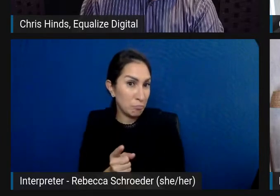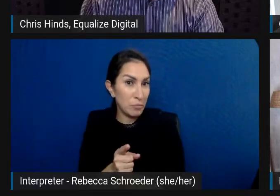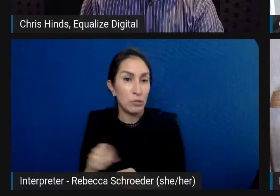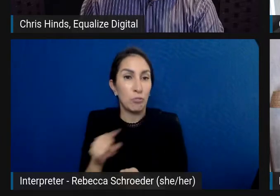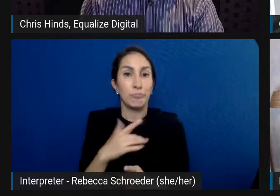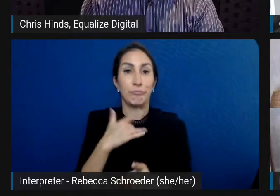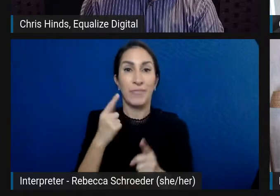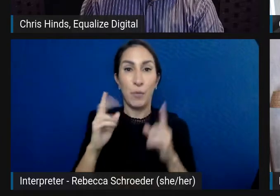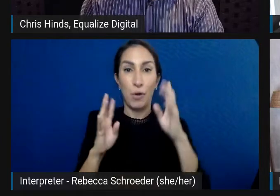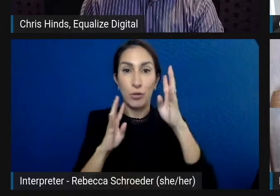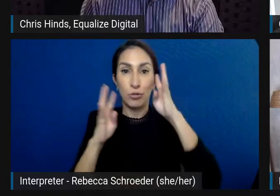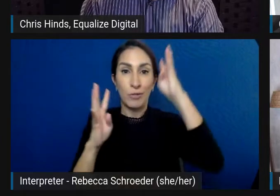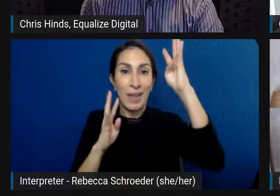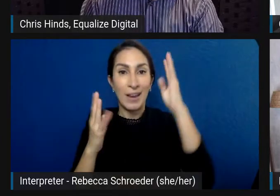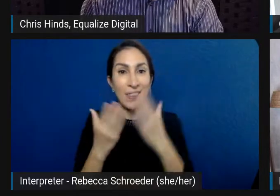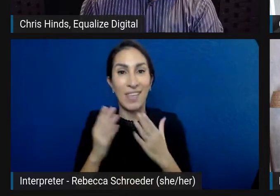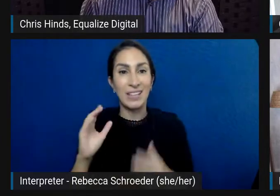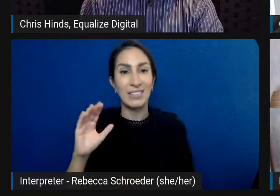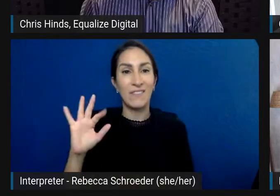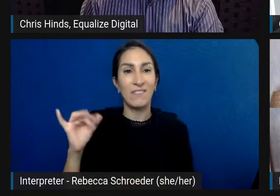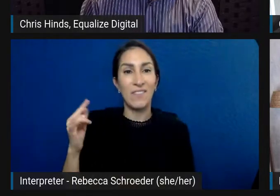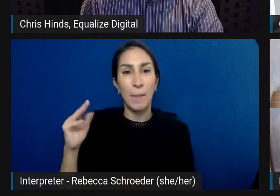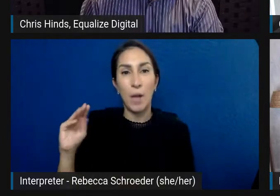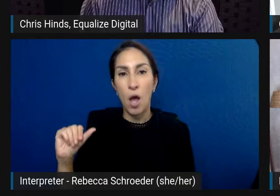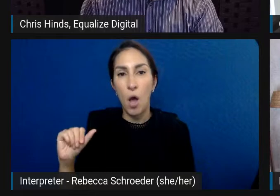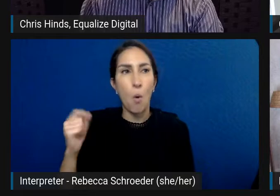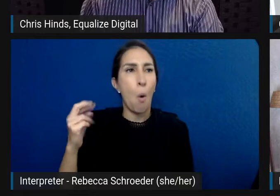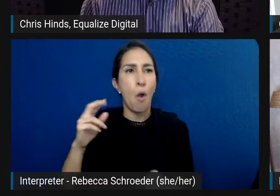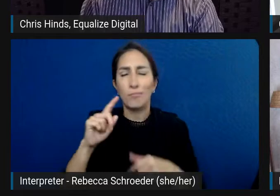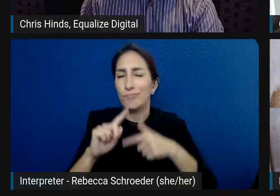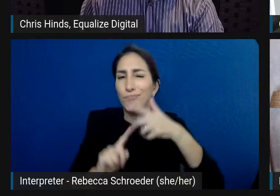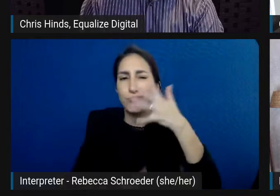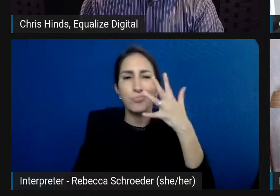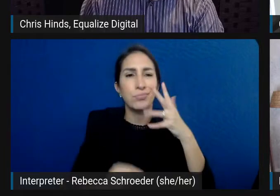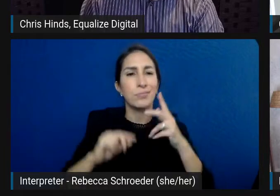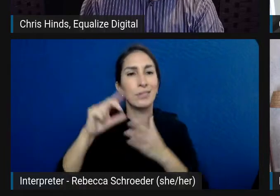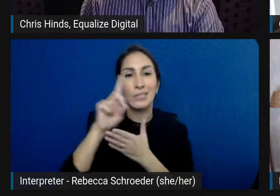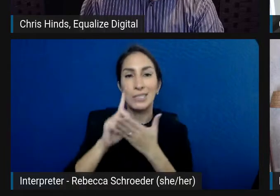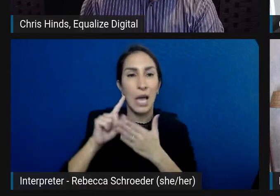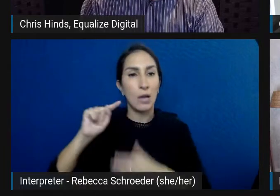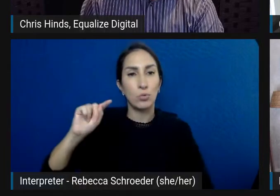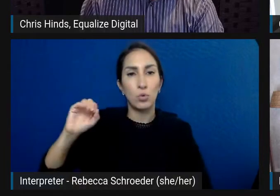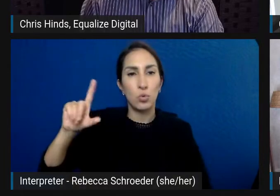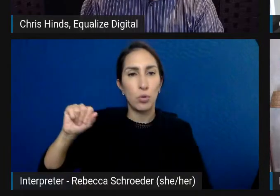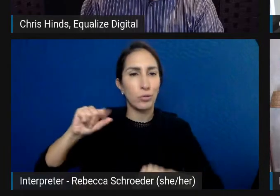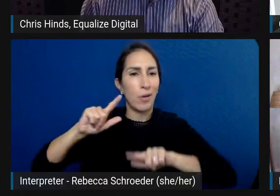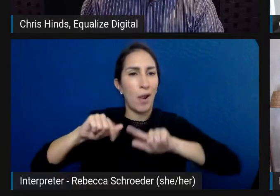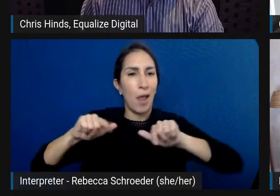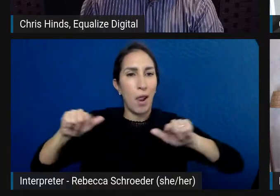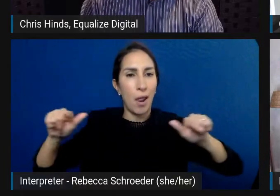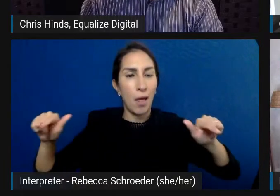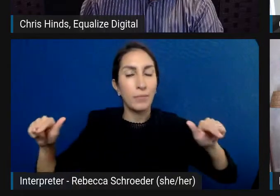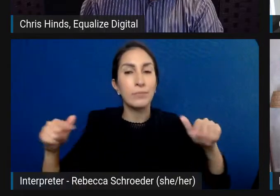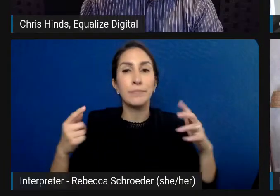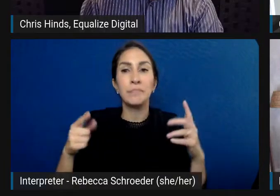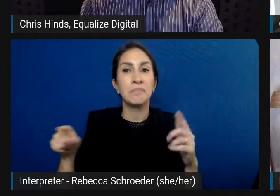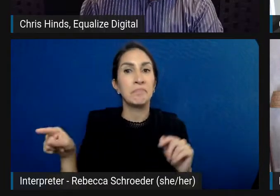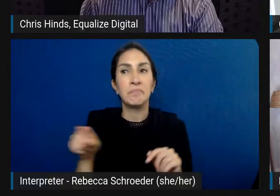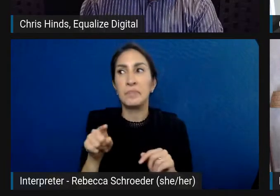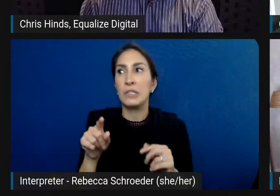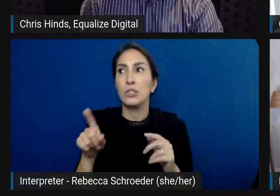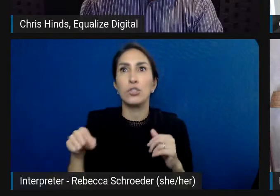stuff in Figma or whatever other design and prototyping tools they're using that either are just